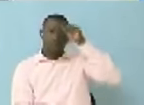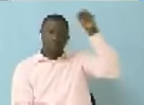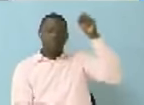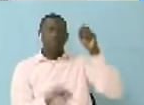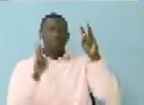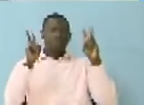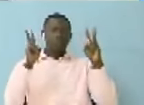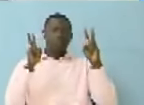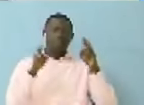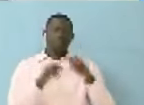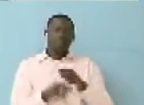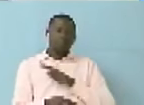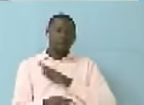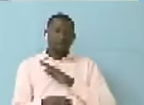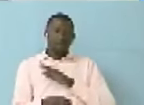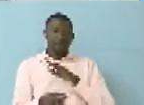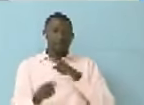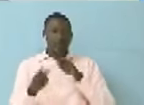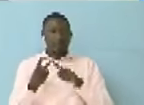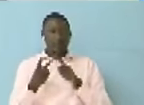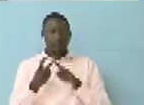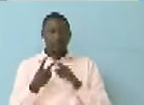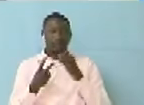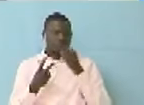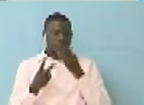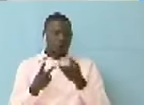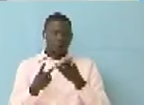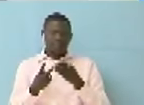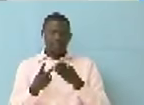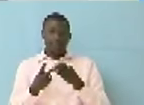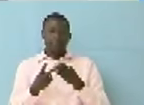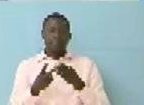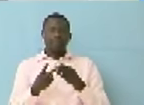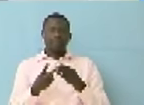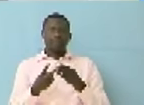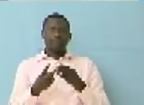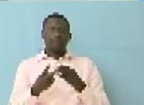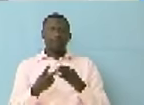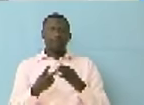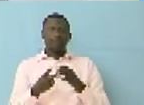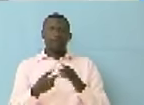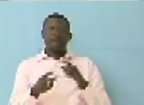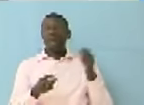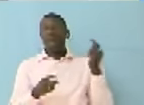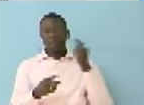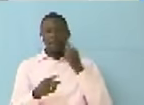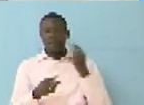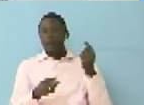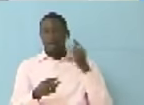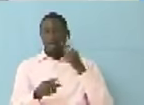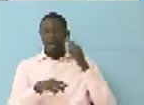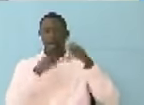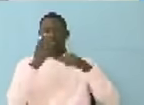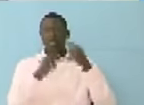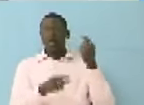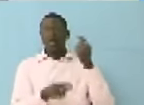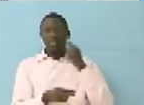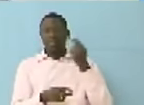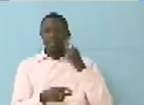We have also established aninga binga sabatindi lefanang that every day after every